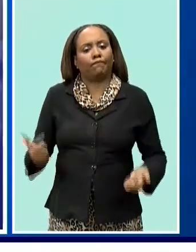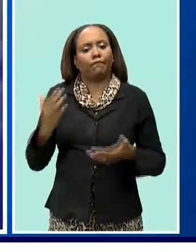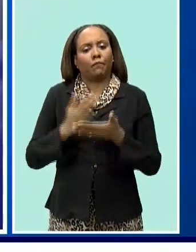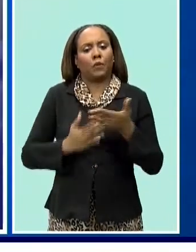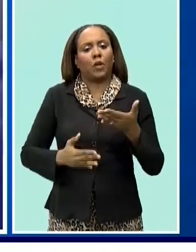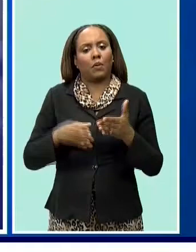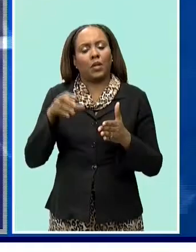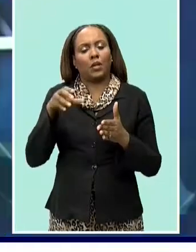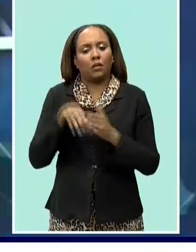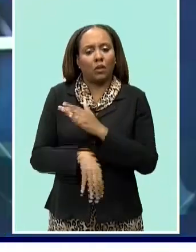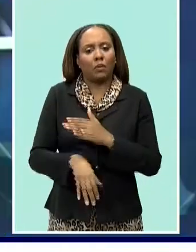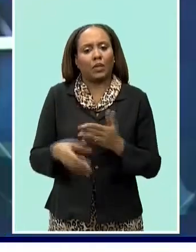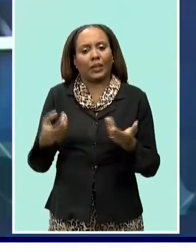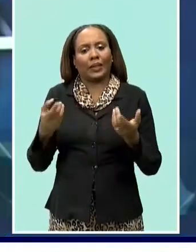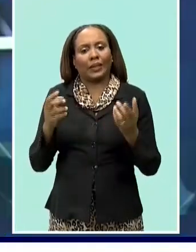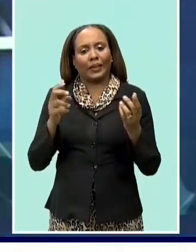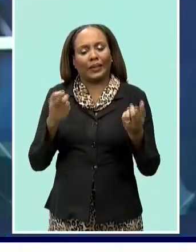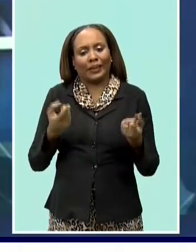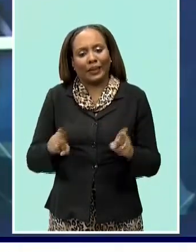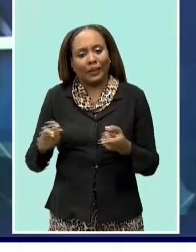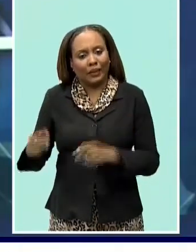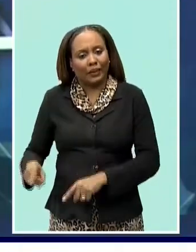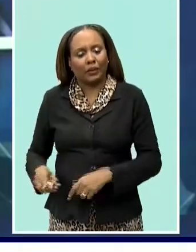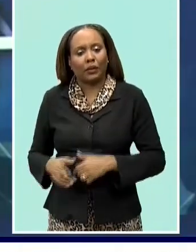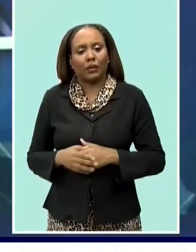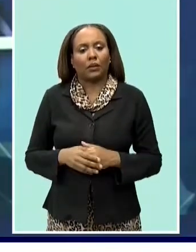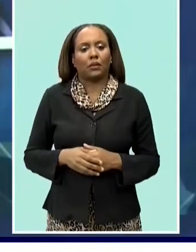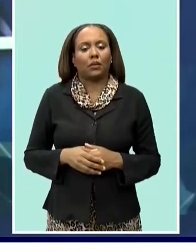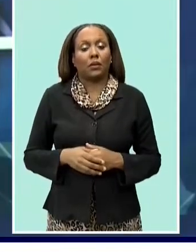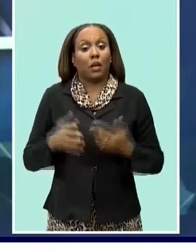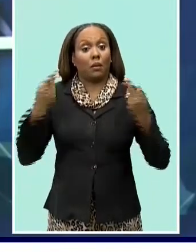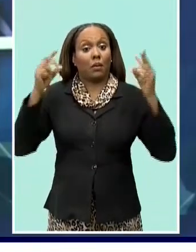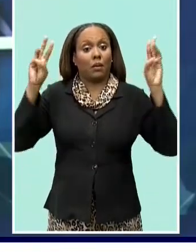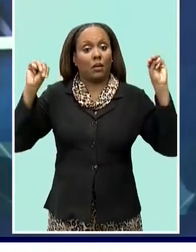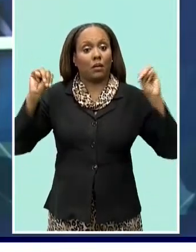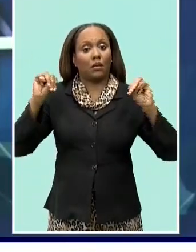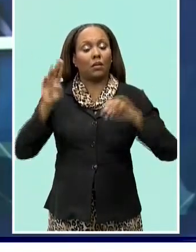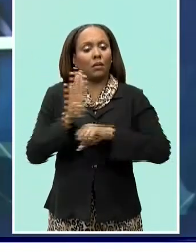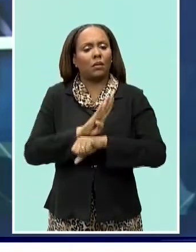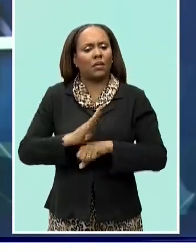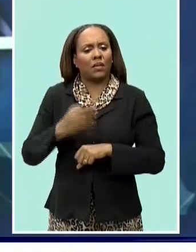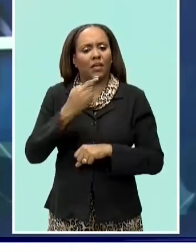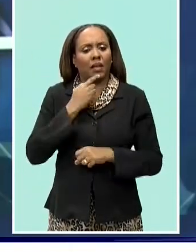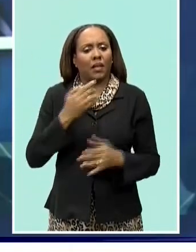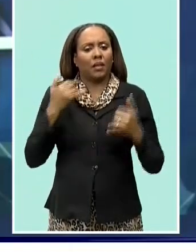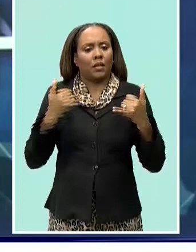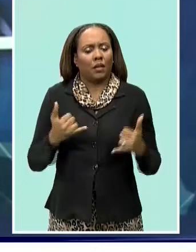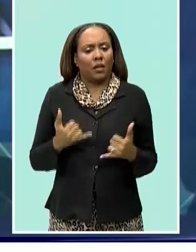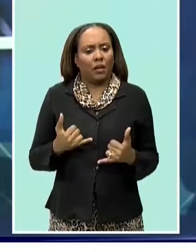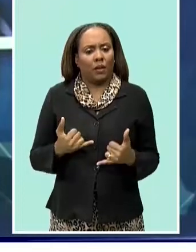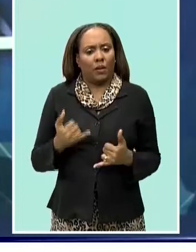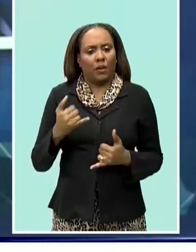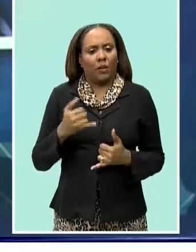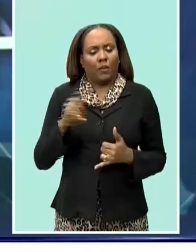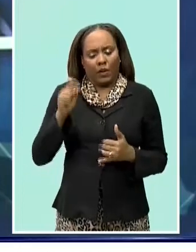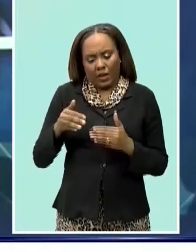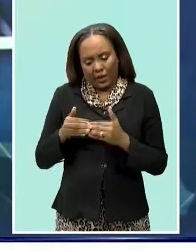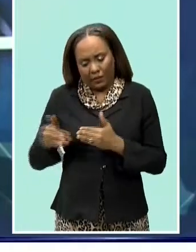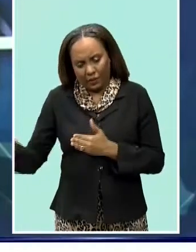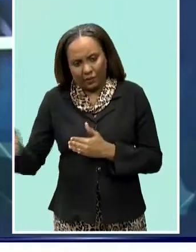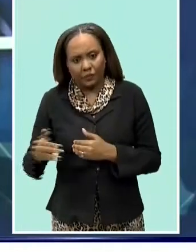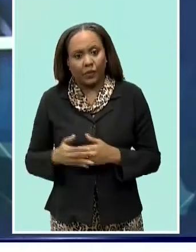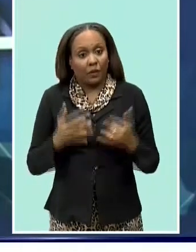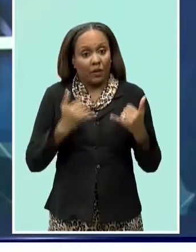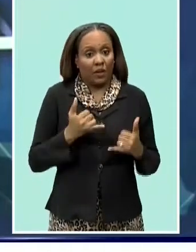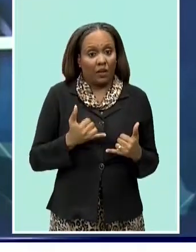through the system. Prime Minister Mia Motley believes it's time the country moves on from its current criminal justice system, which